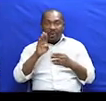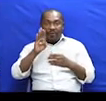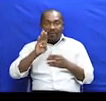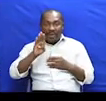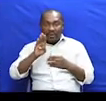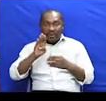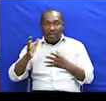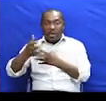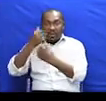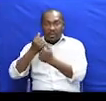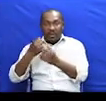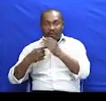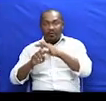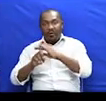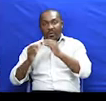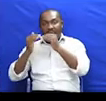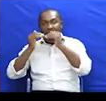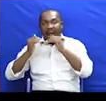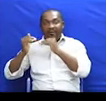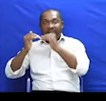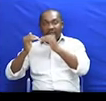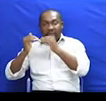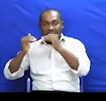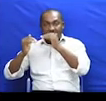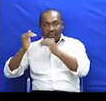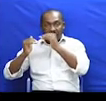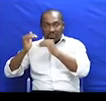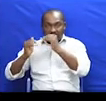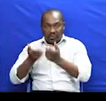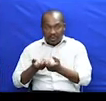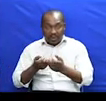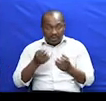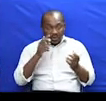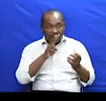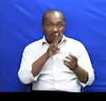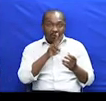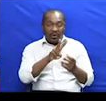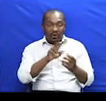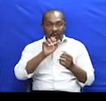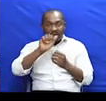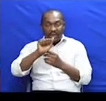volume used. Therefore, what is it? Volume of acid obtained was